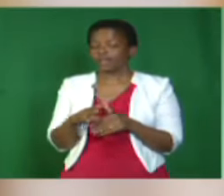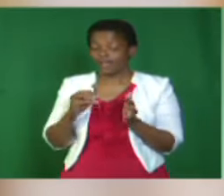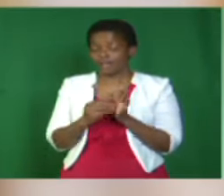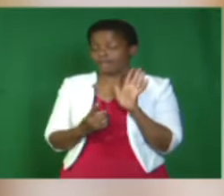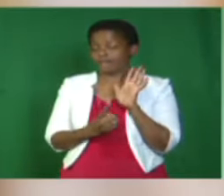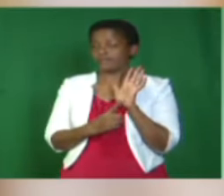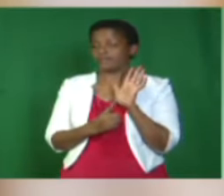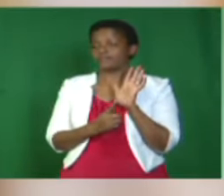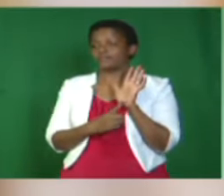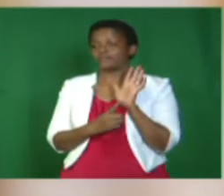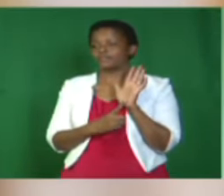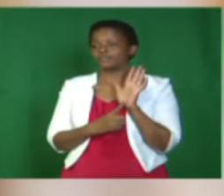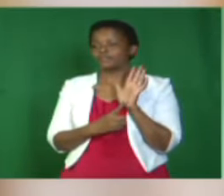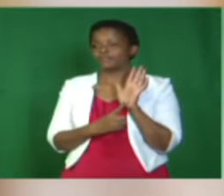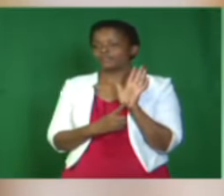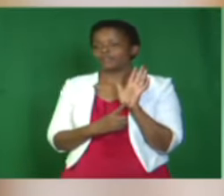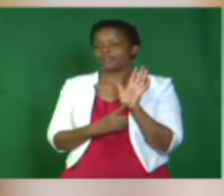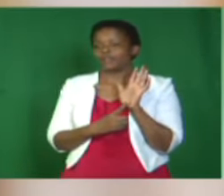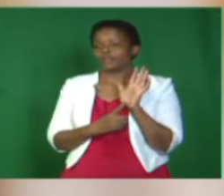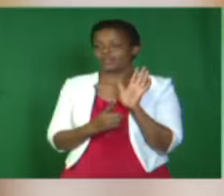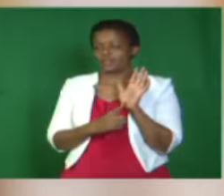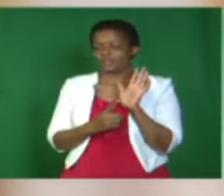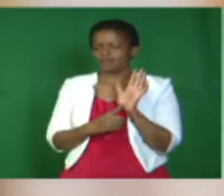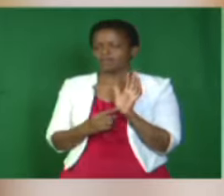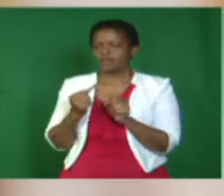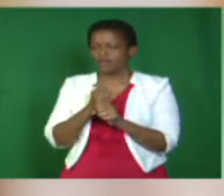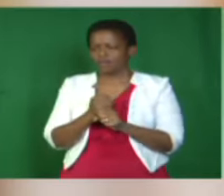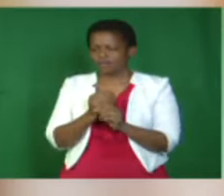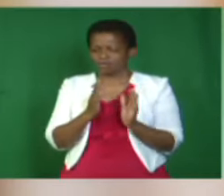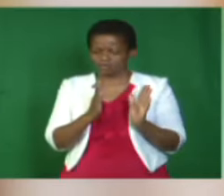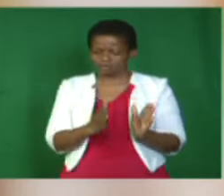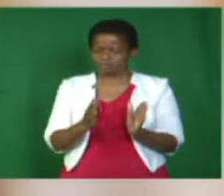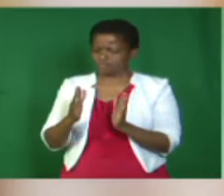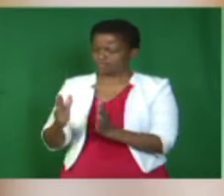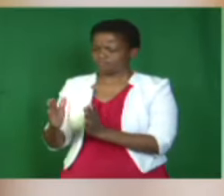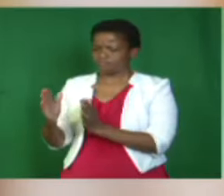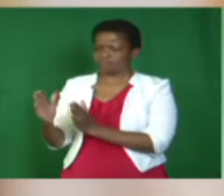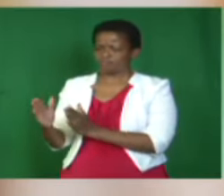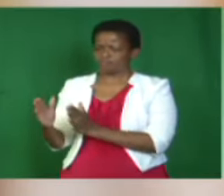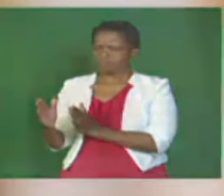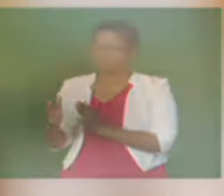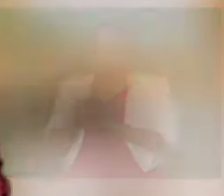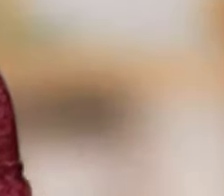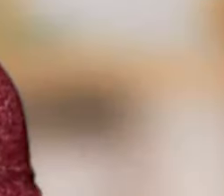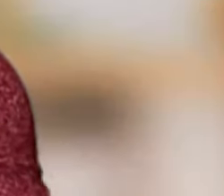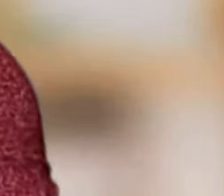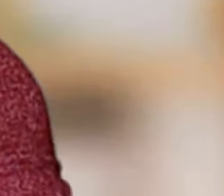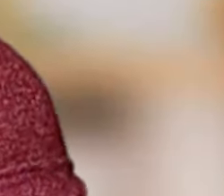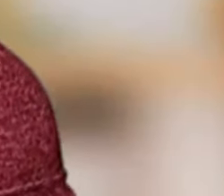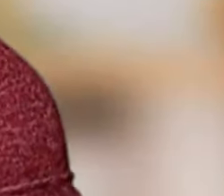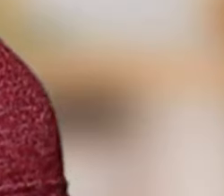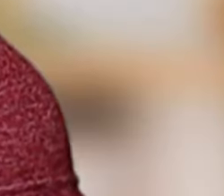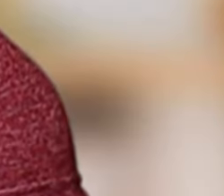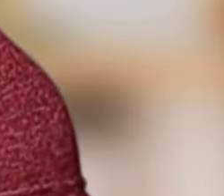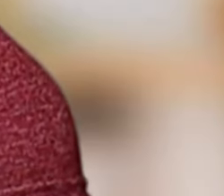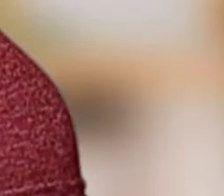here that shows the spacing. So for instance, we have a question here. There's an article